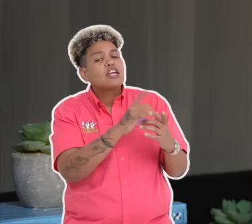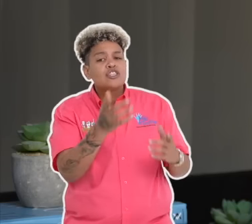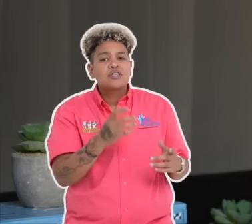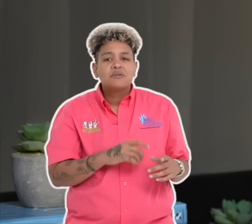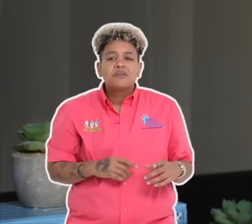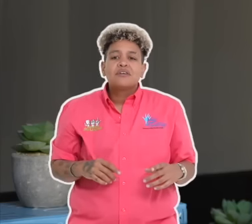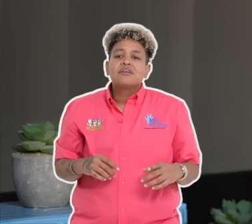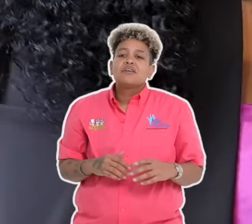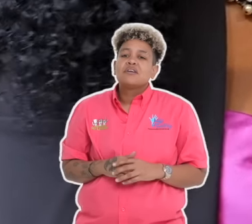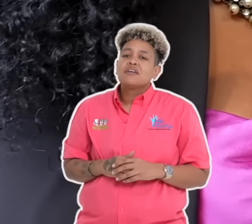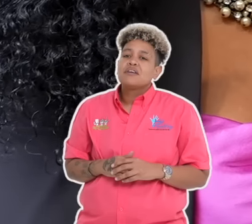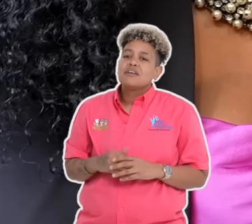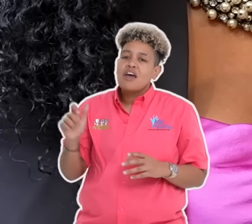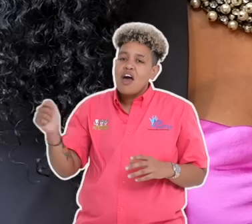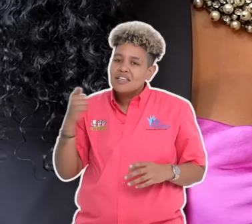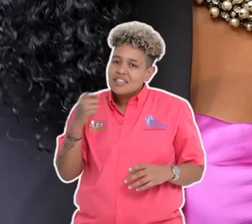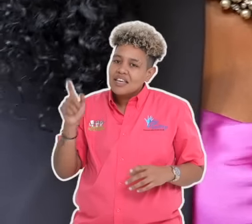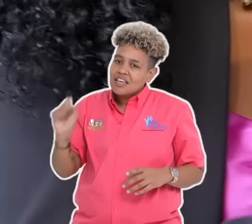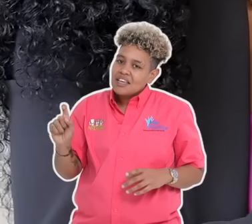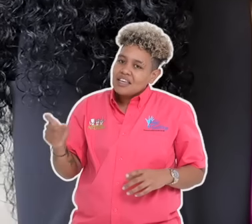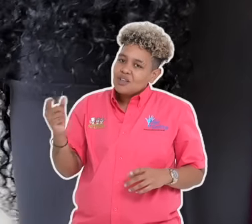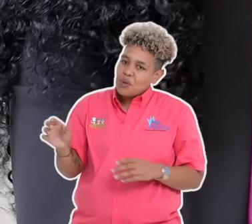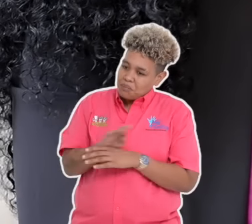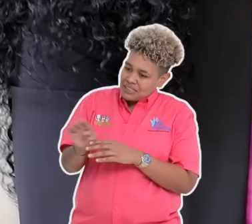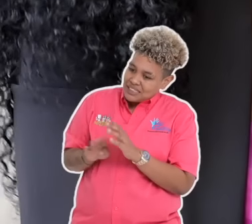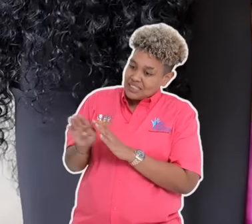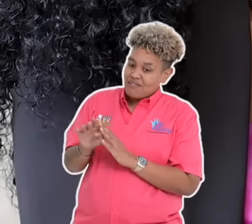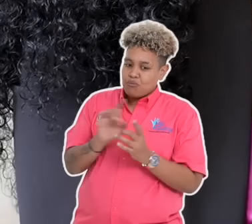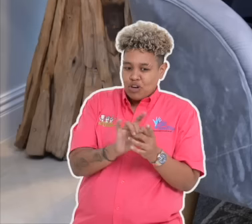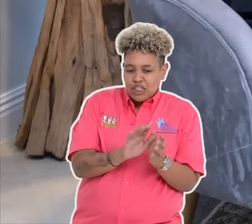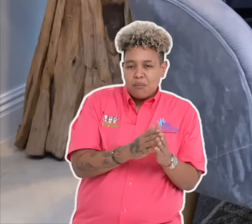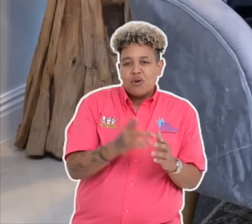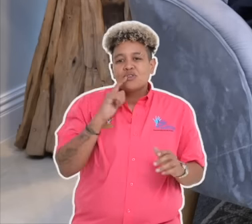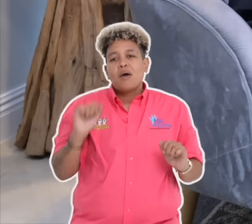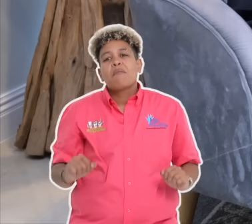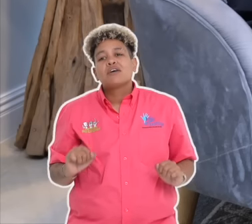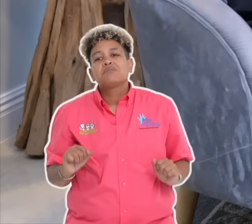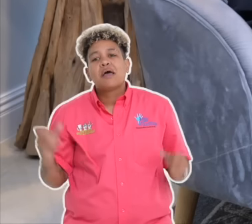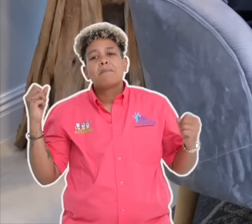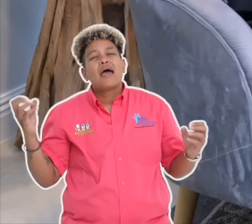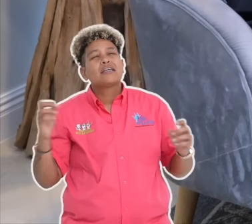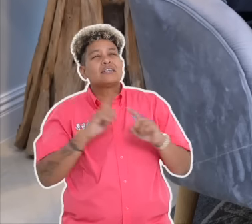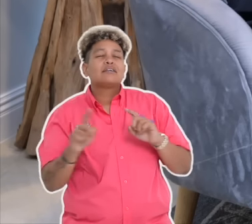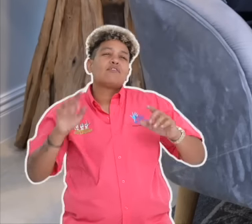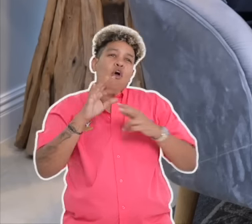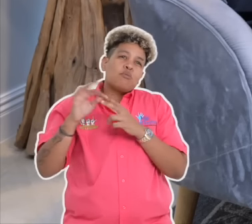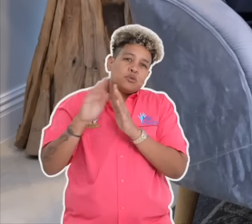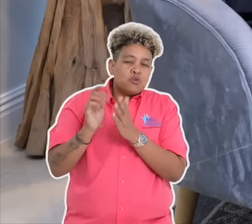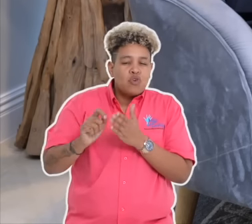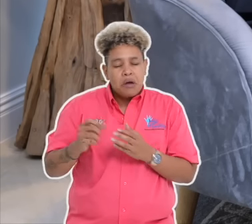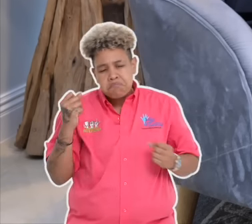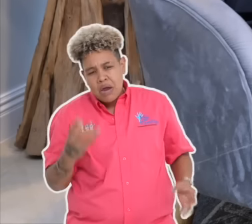book. And then others say you got to do the business development book. So possibly. There's so many. Possibly. There are really so